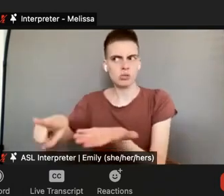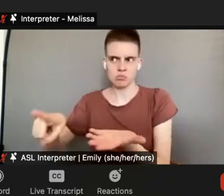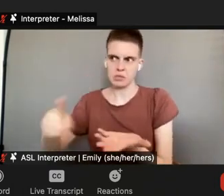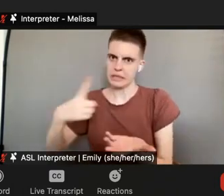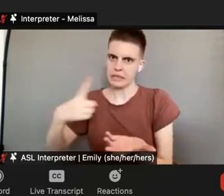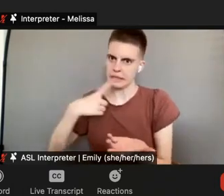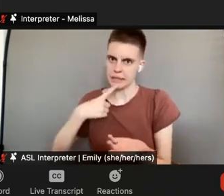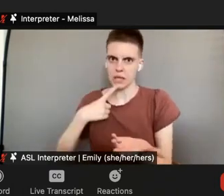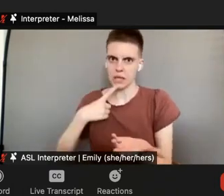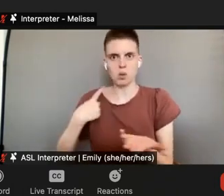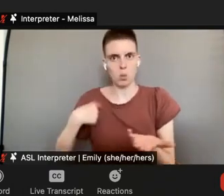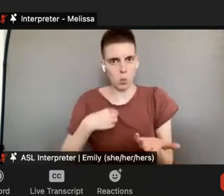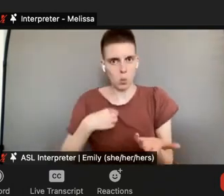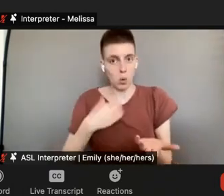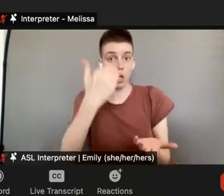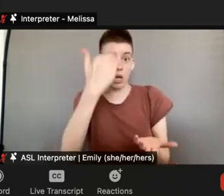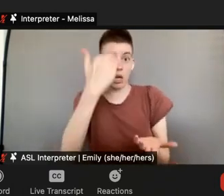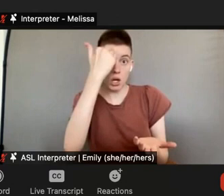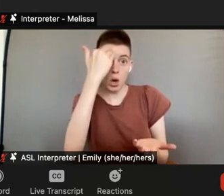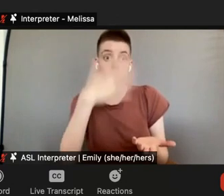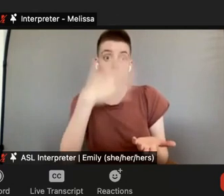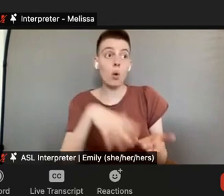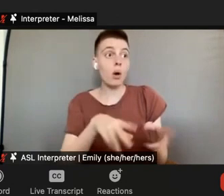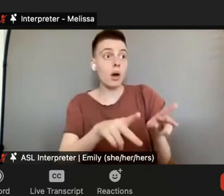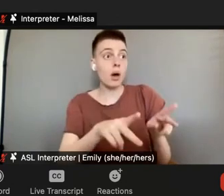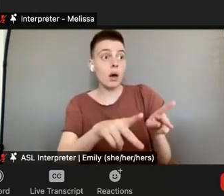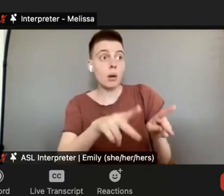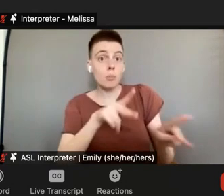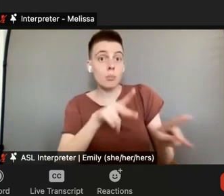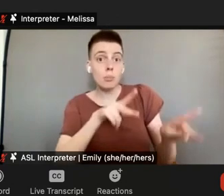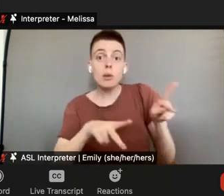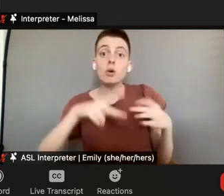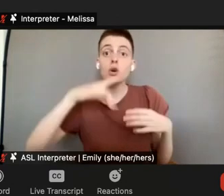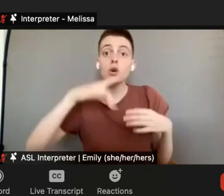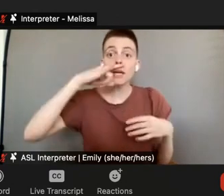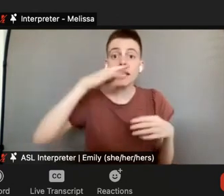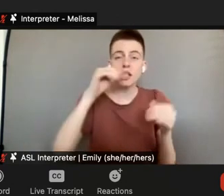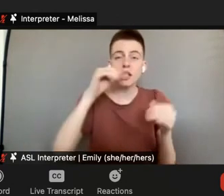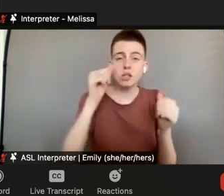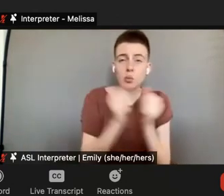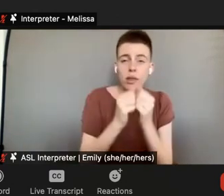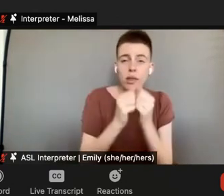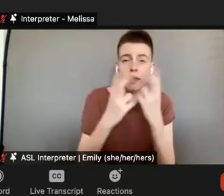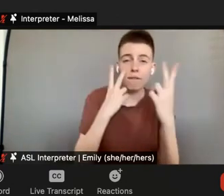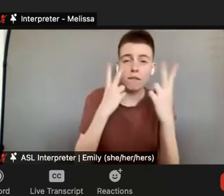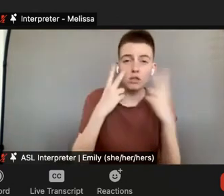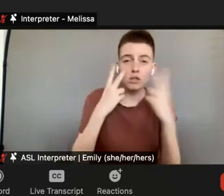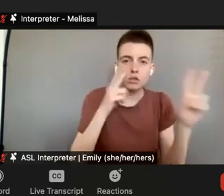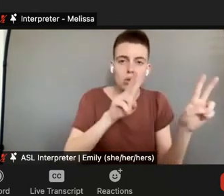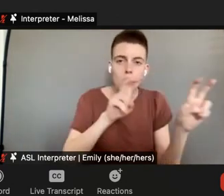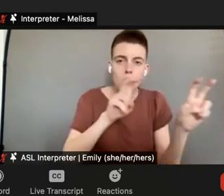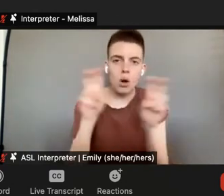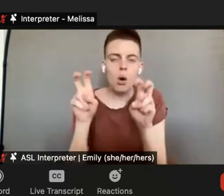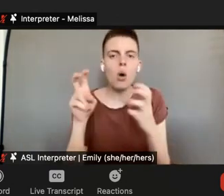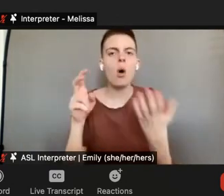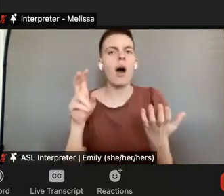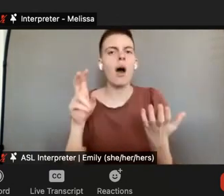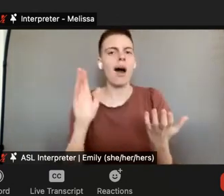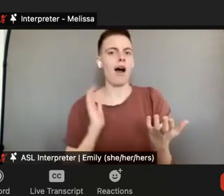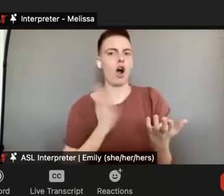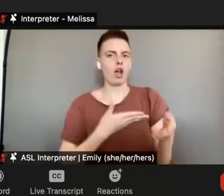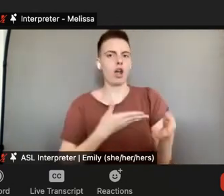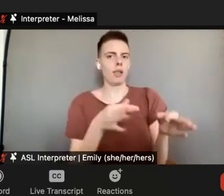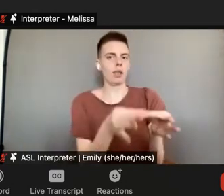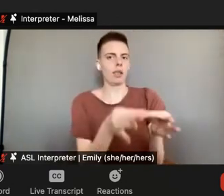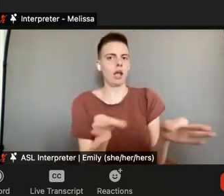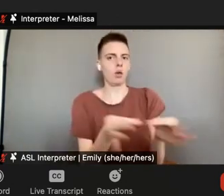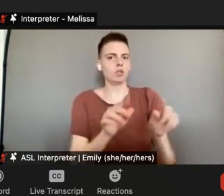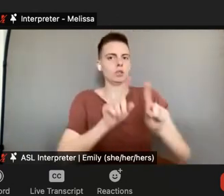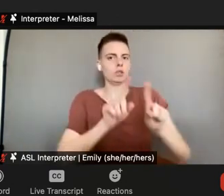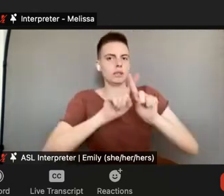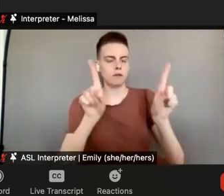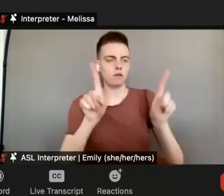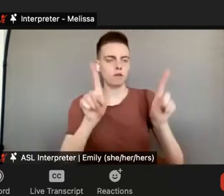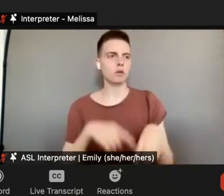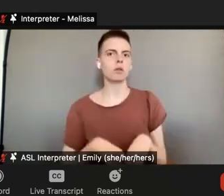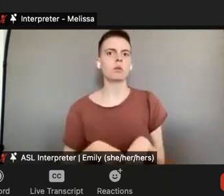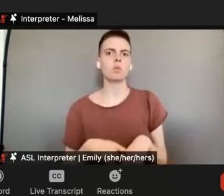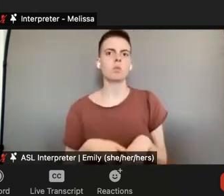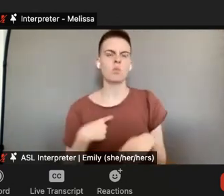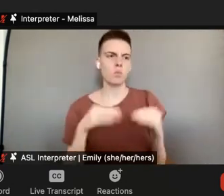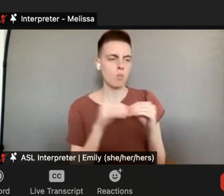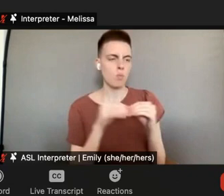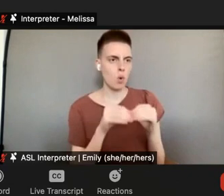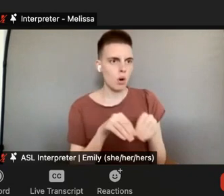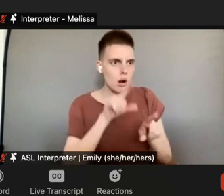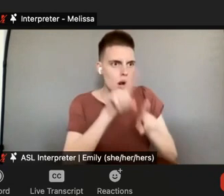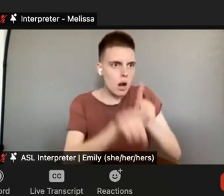We ask more yes/no questions. We don't wait for an answer very long. We talk about the here and now.